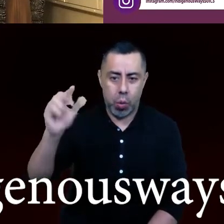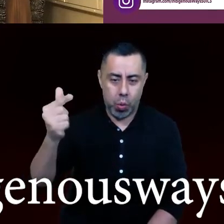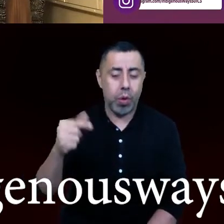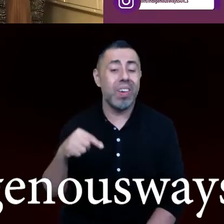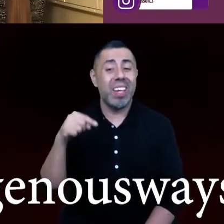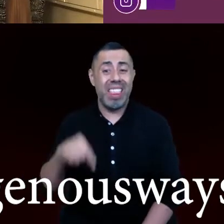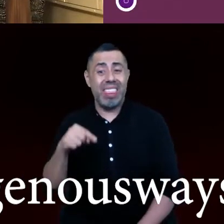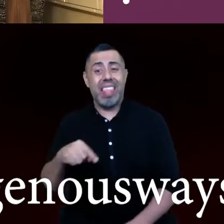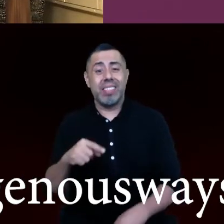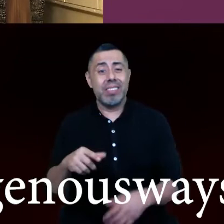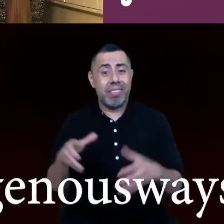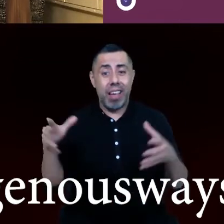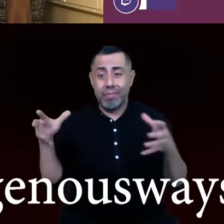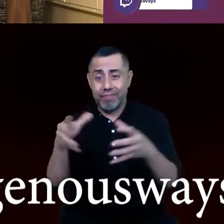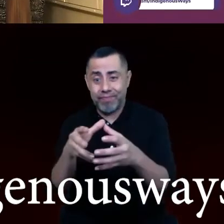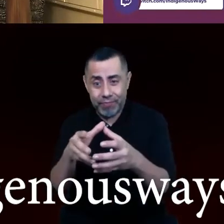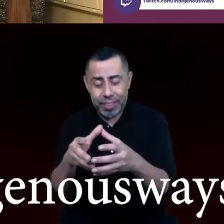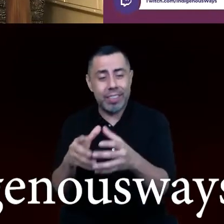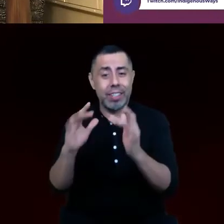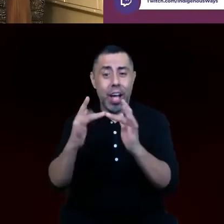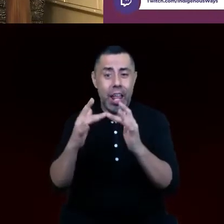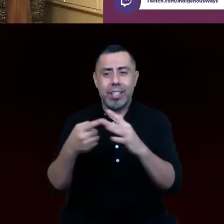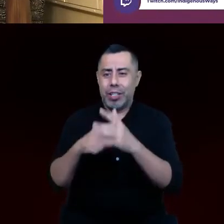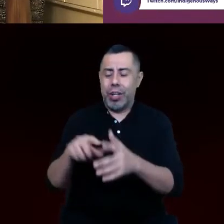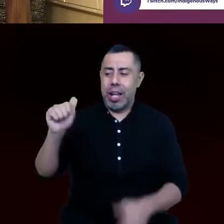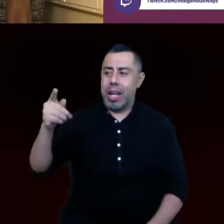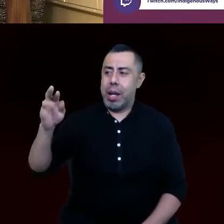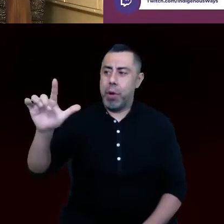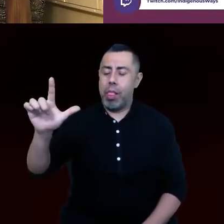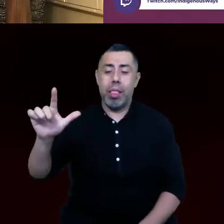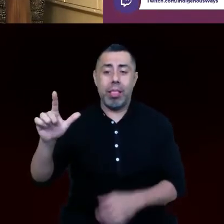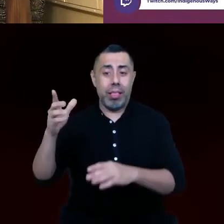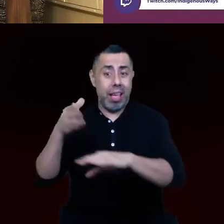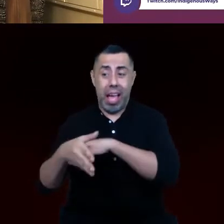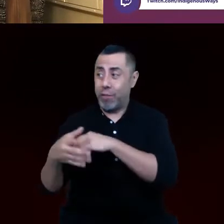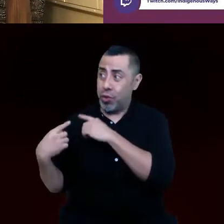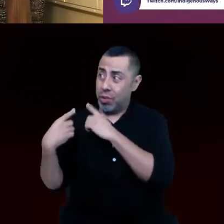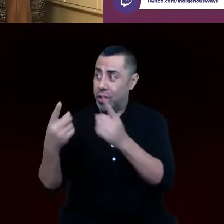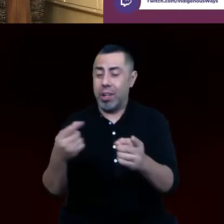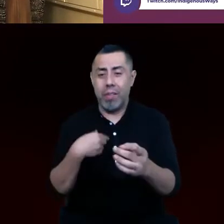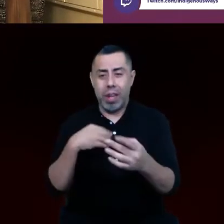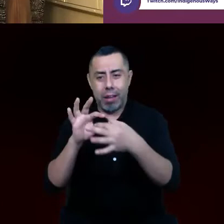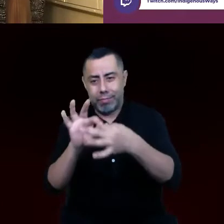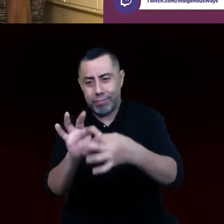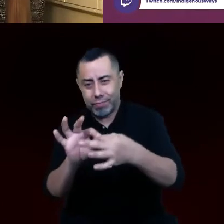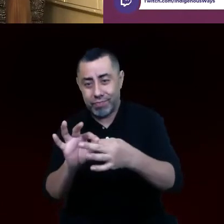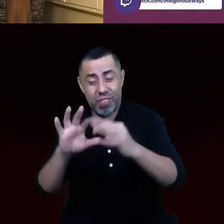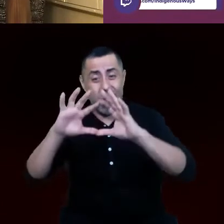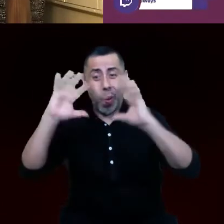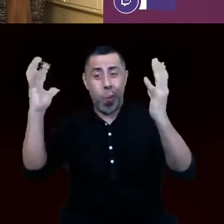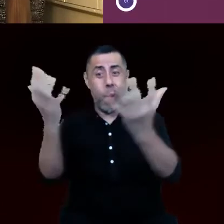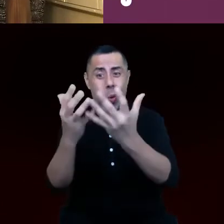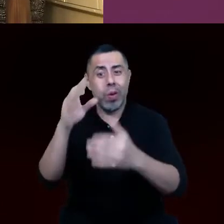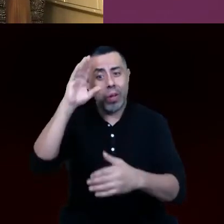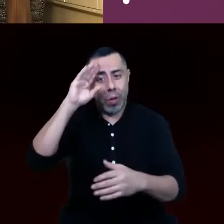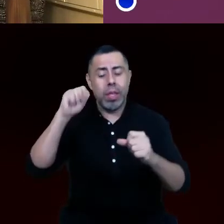then, we've been able to stay connected on a world stage here. People come, it's a very intimate stage, but through our social